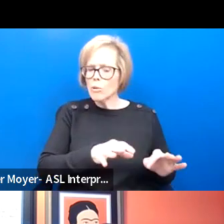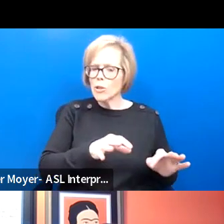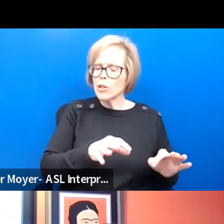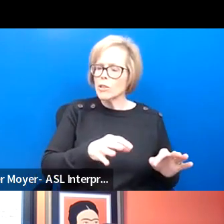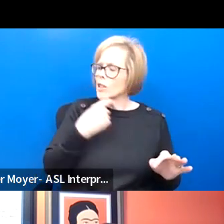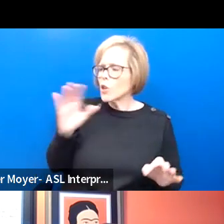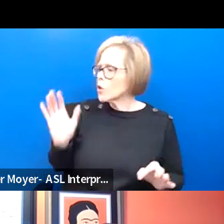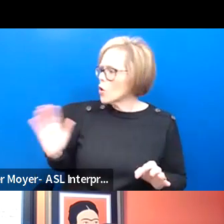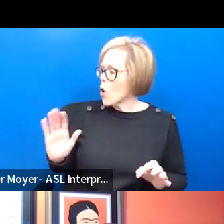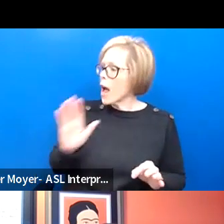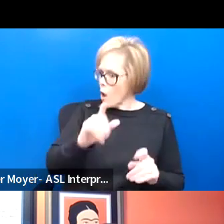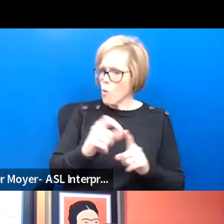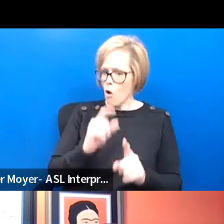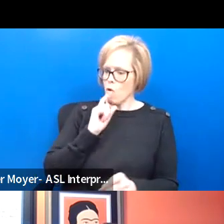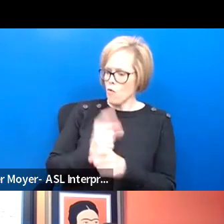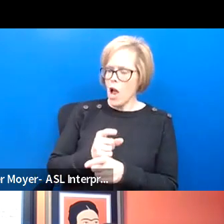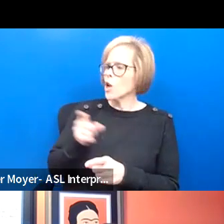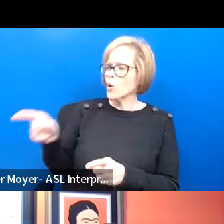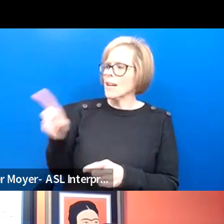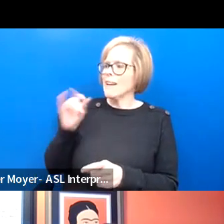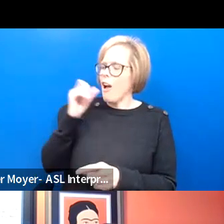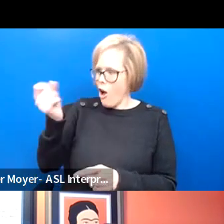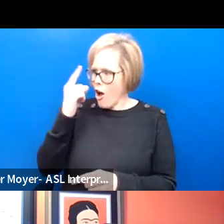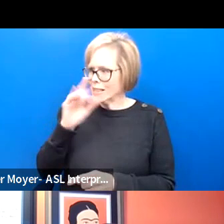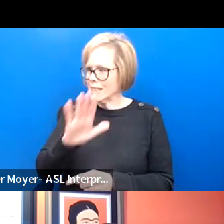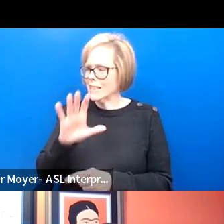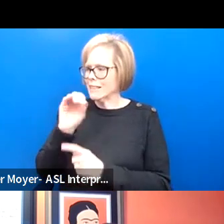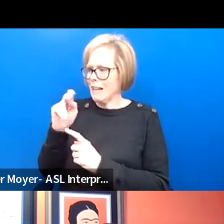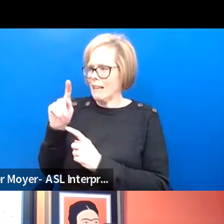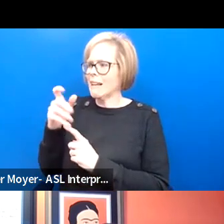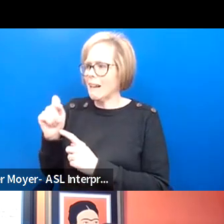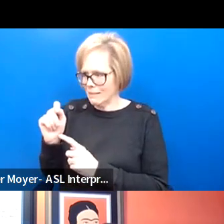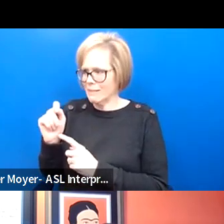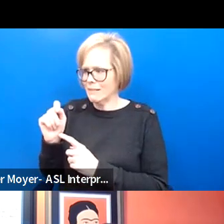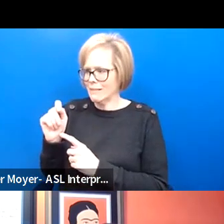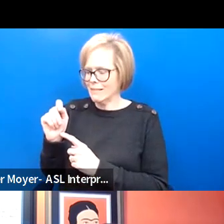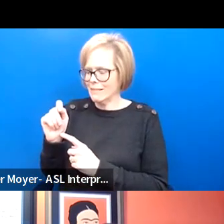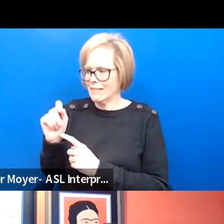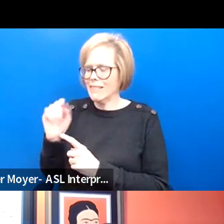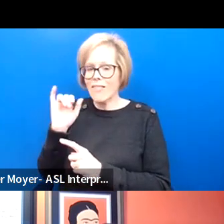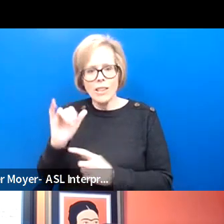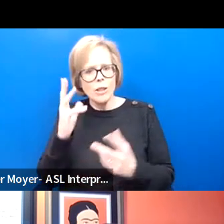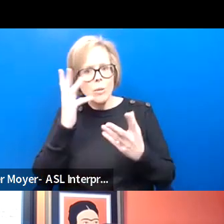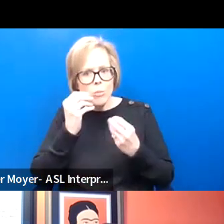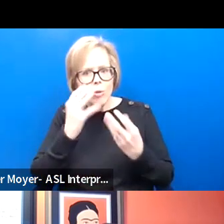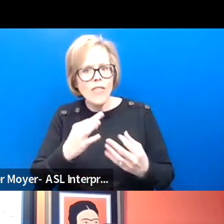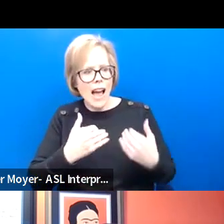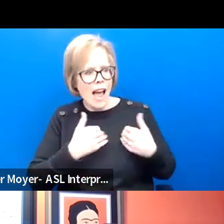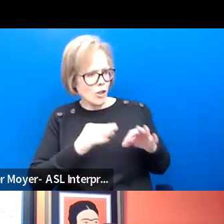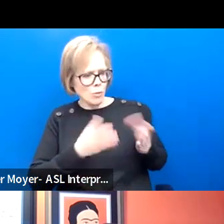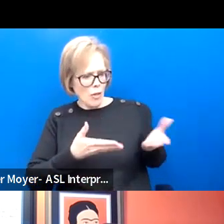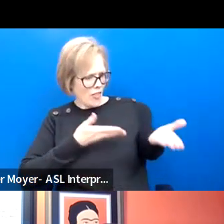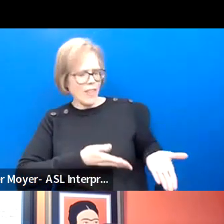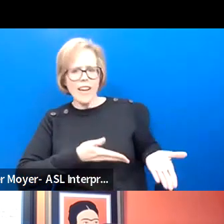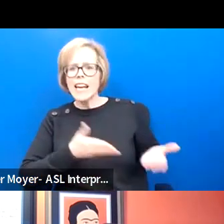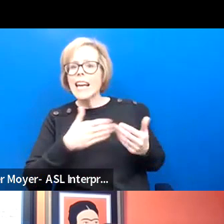the patient's words are correct. You just didn't understand the context of it. And that's the beauty of having the interpreter, is something that